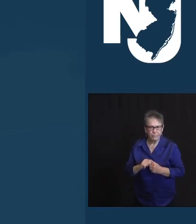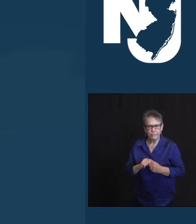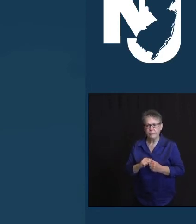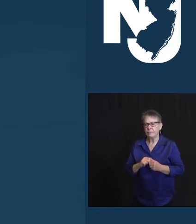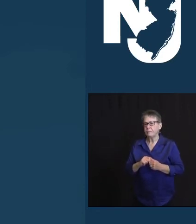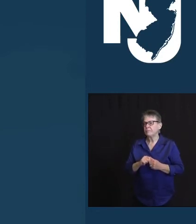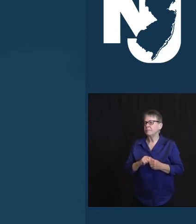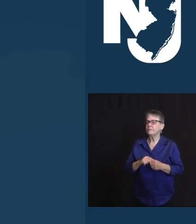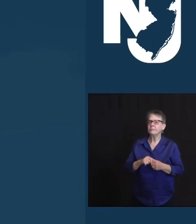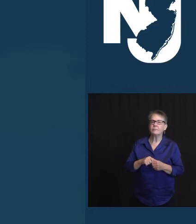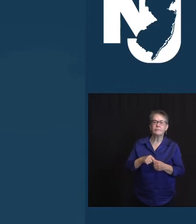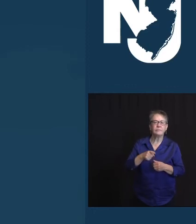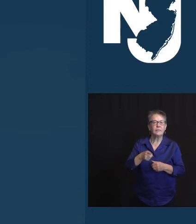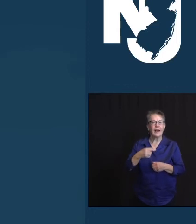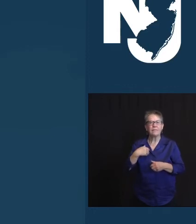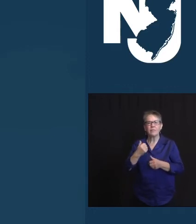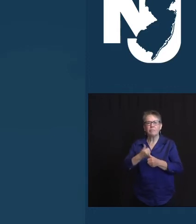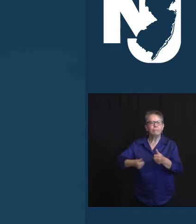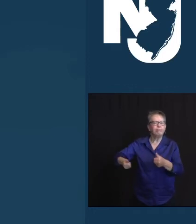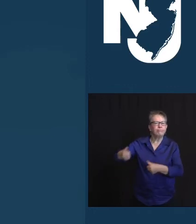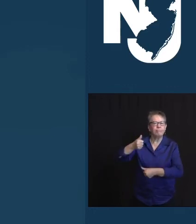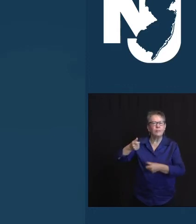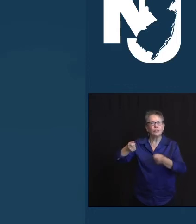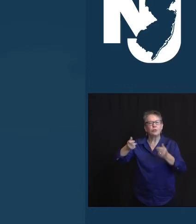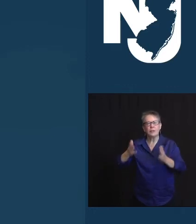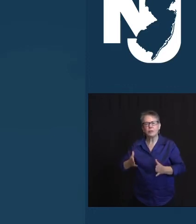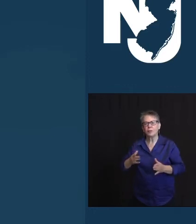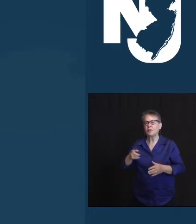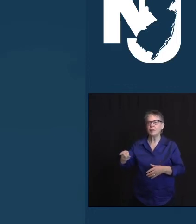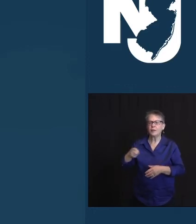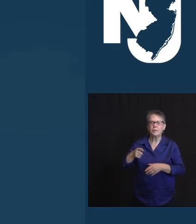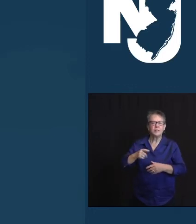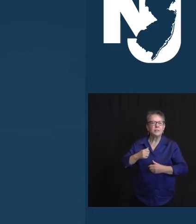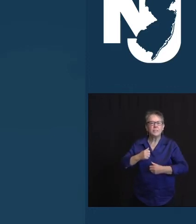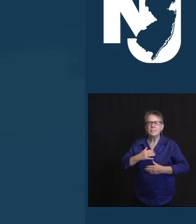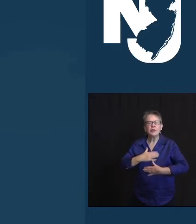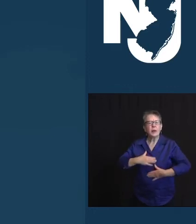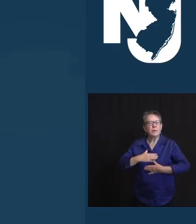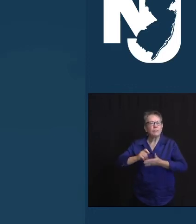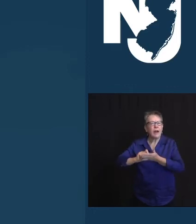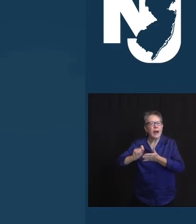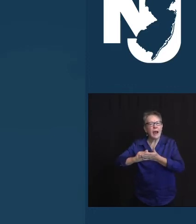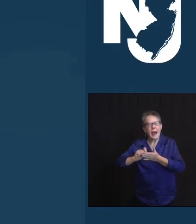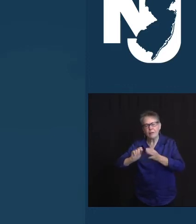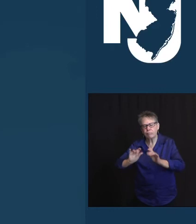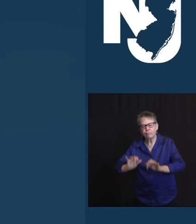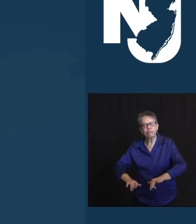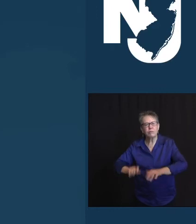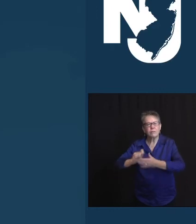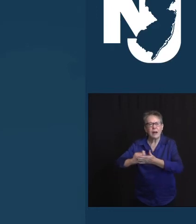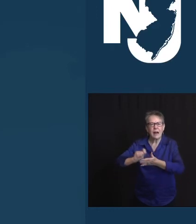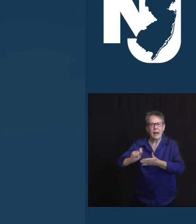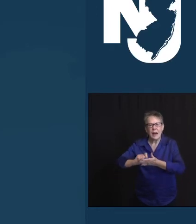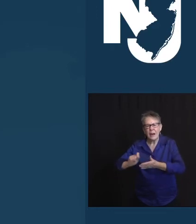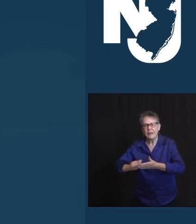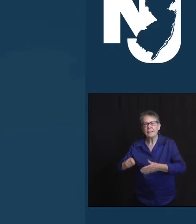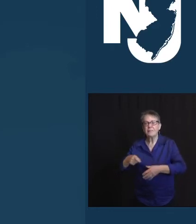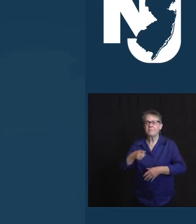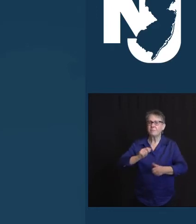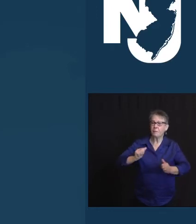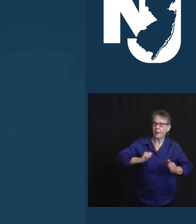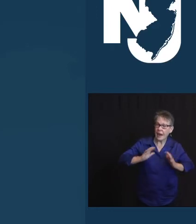a surprise, as Rick moonlighted as an actor and singer, performing in more than 50 musicals and plays